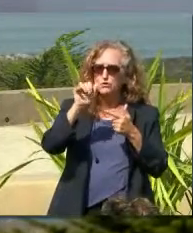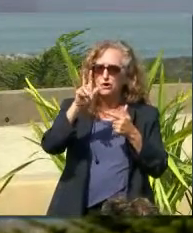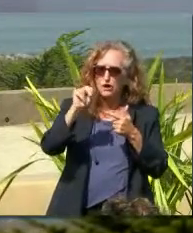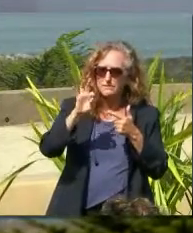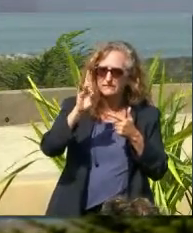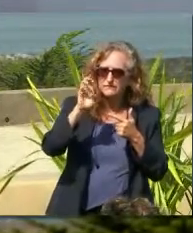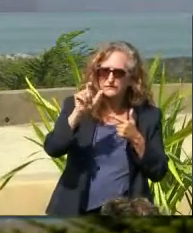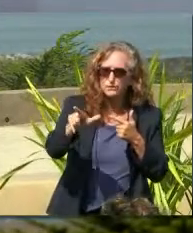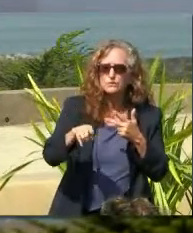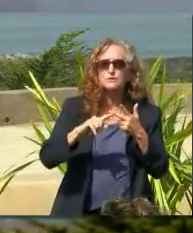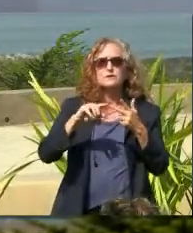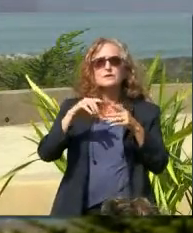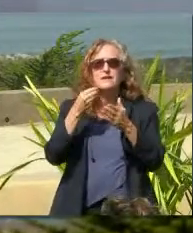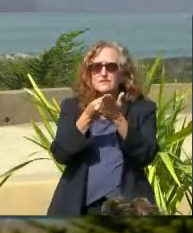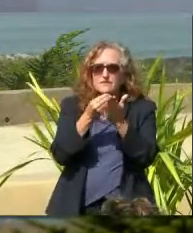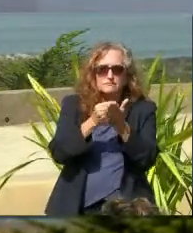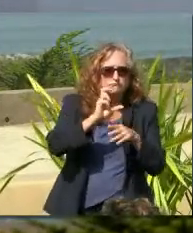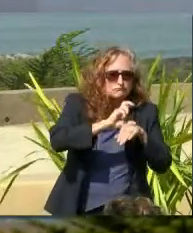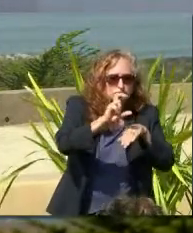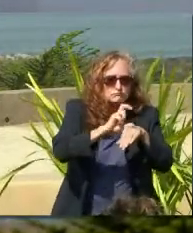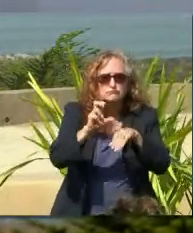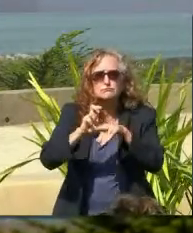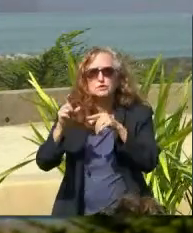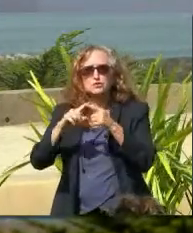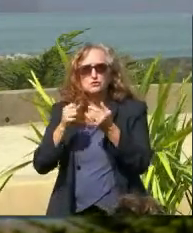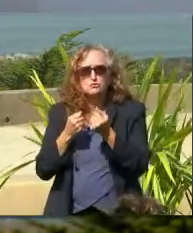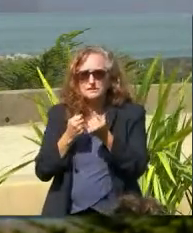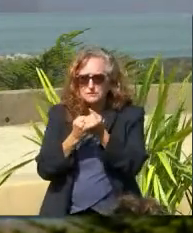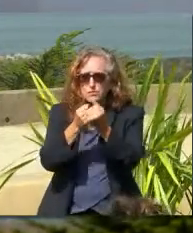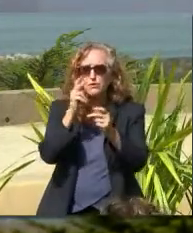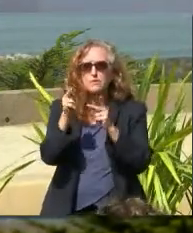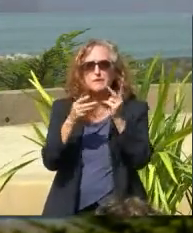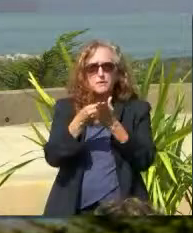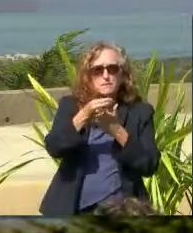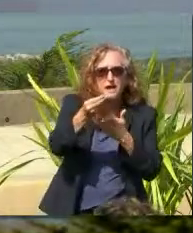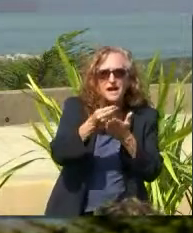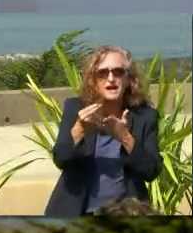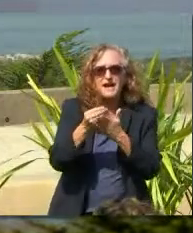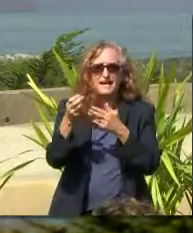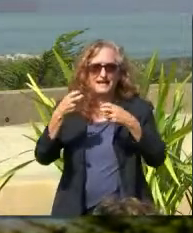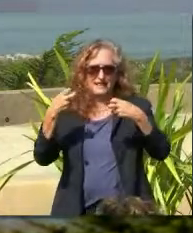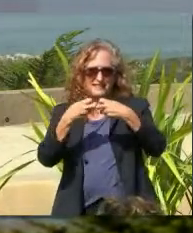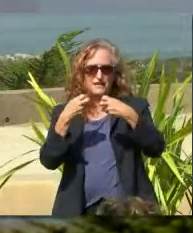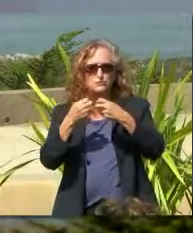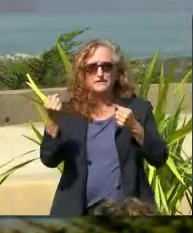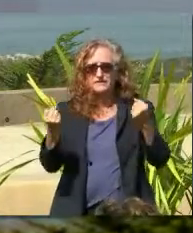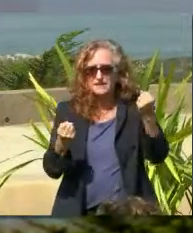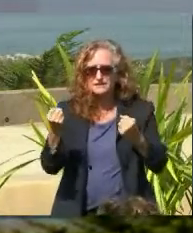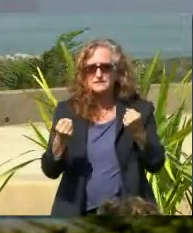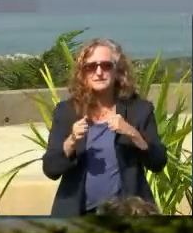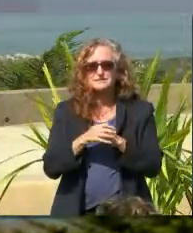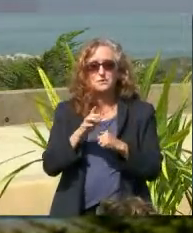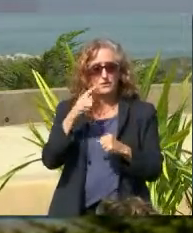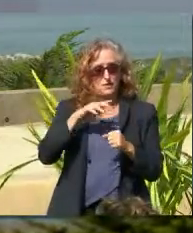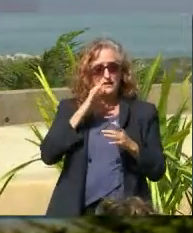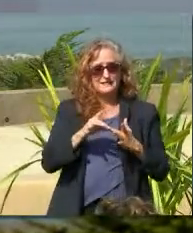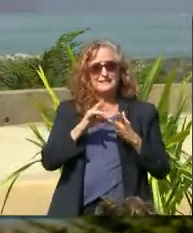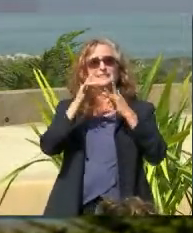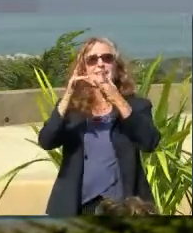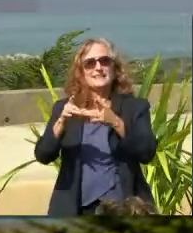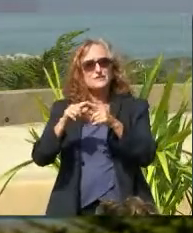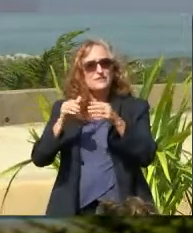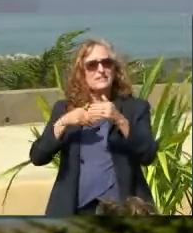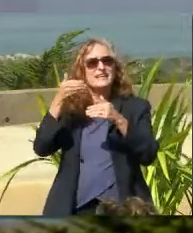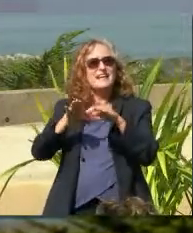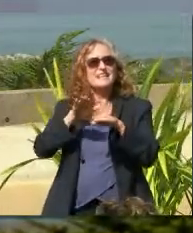for incentivizing access to electric vehicles. We are going to lead to continue to the next steps